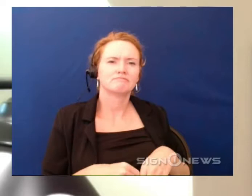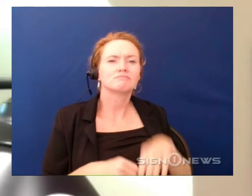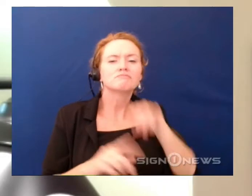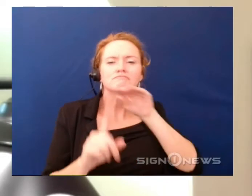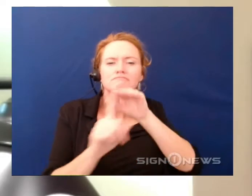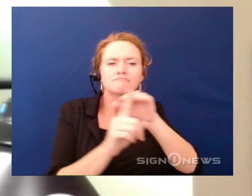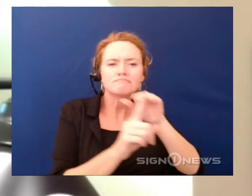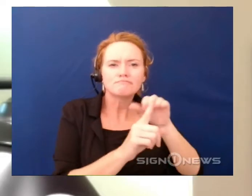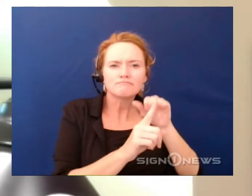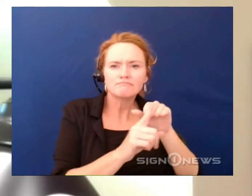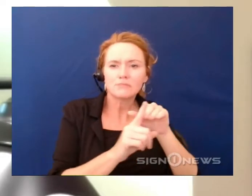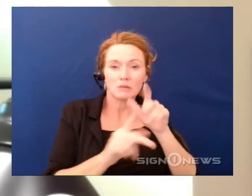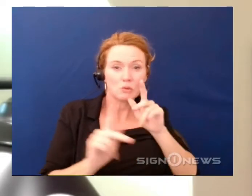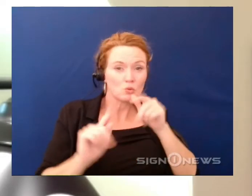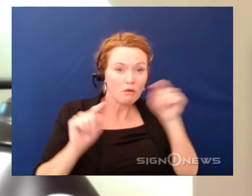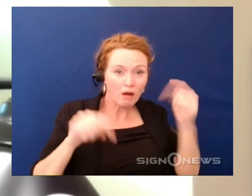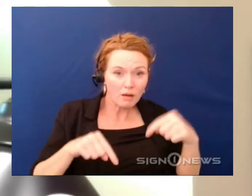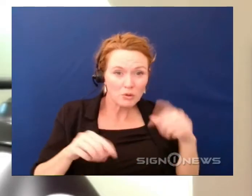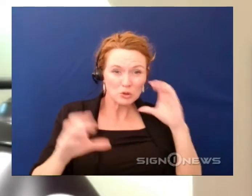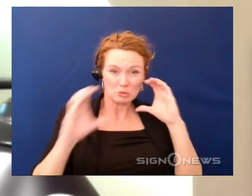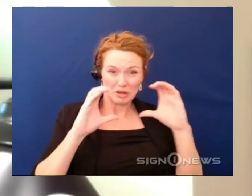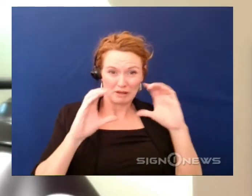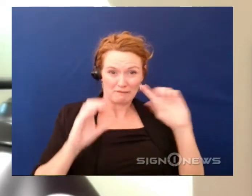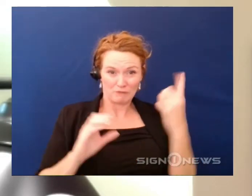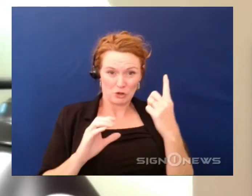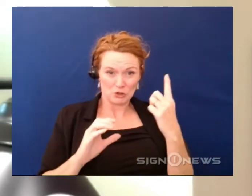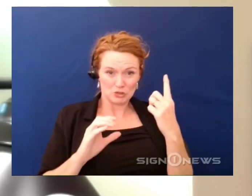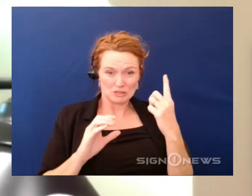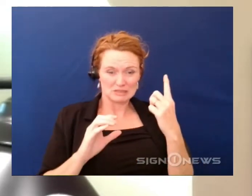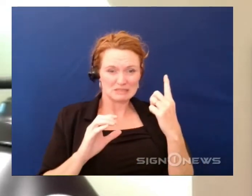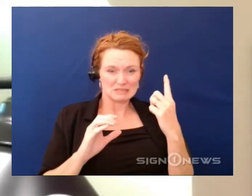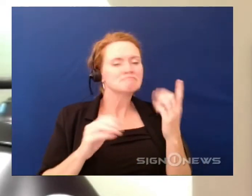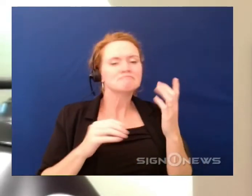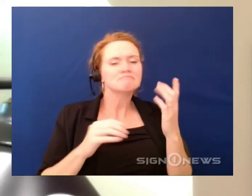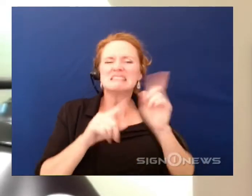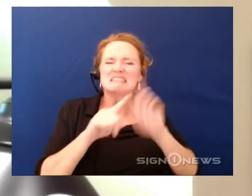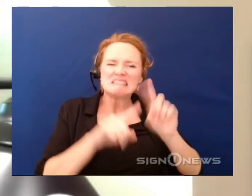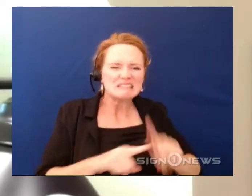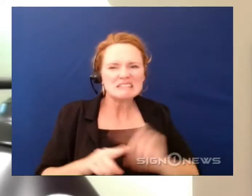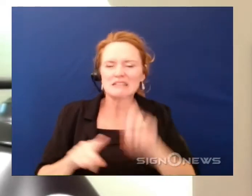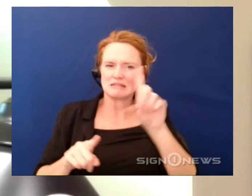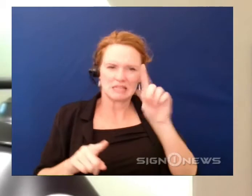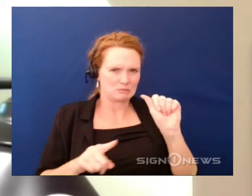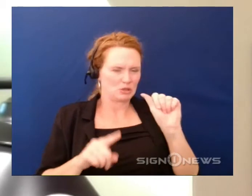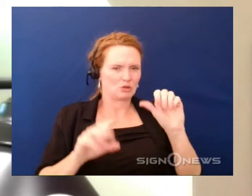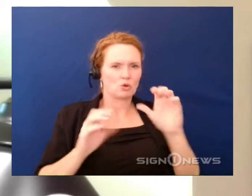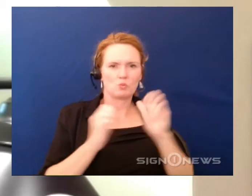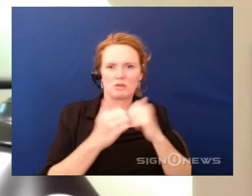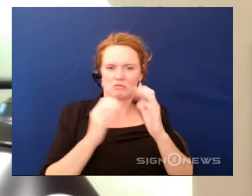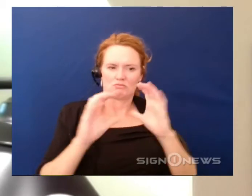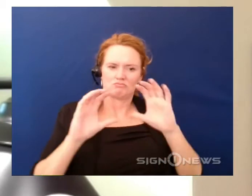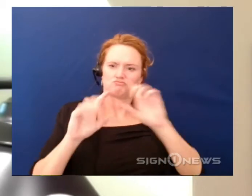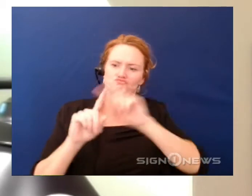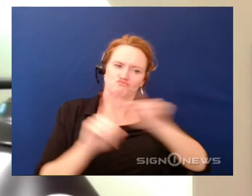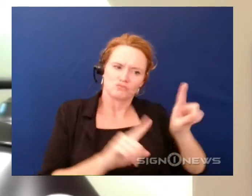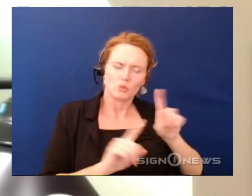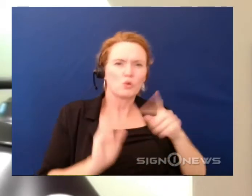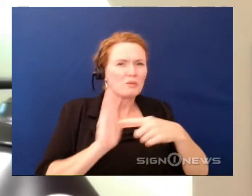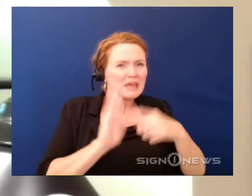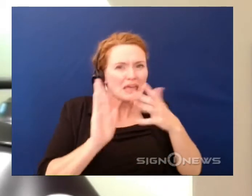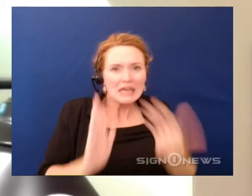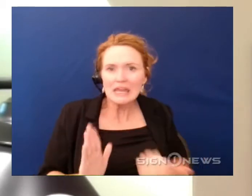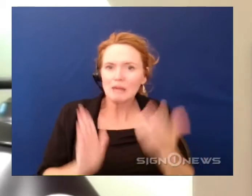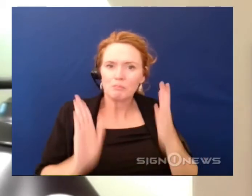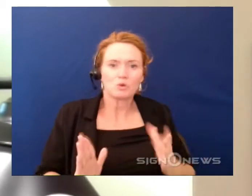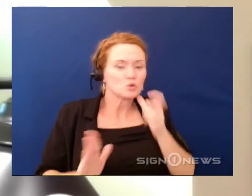and attendees that Communication First is a cross-disability organization. We represent anyone who cannot rely